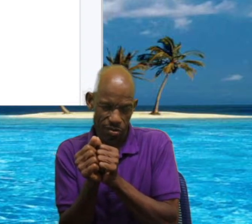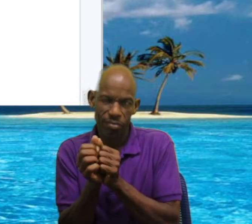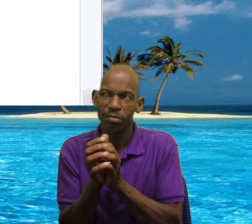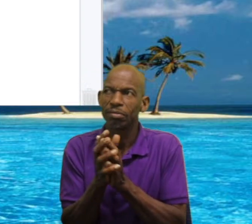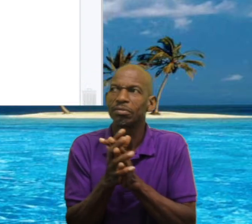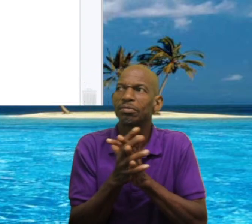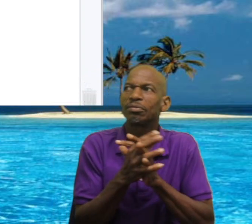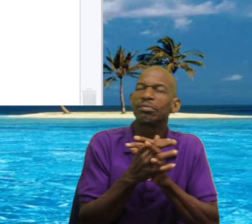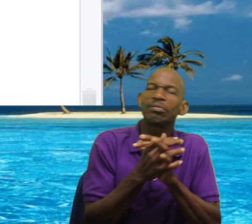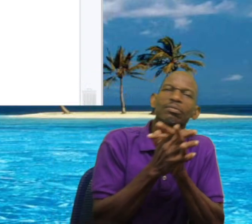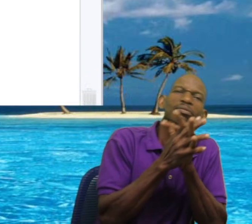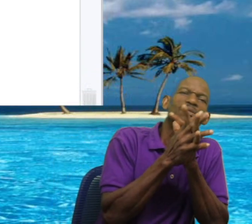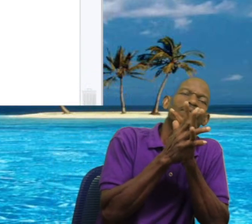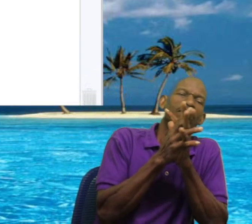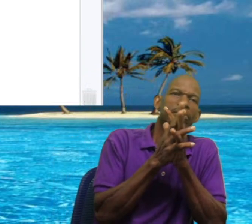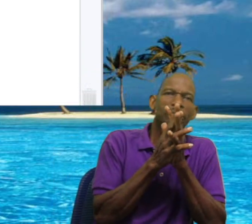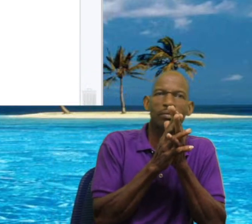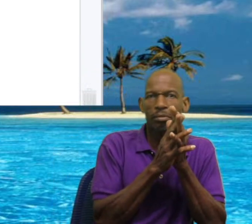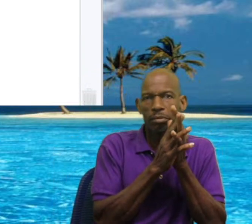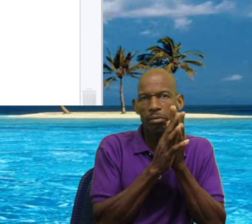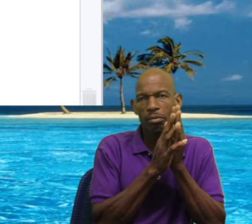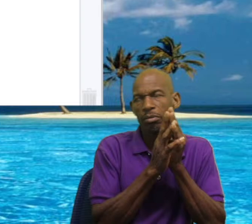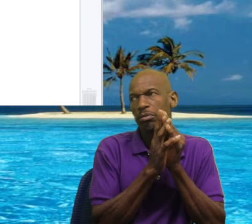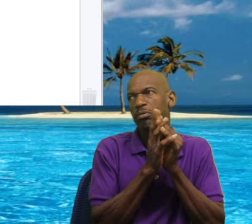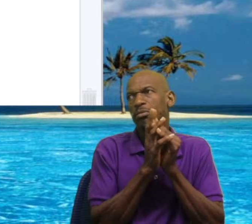All right, so we're looking at